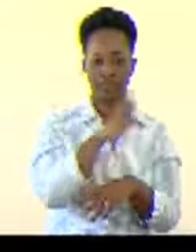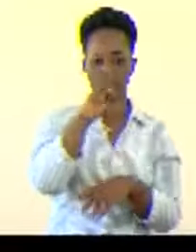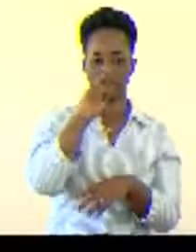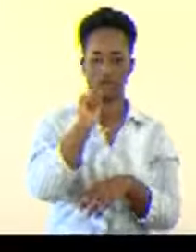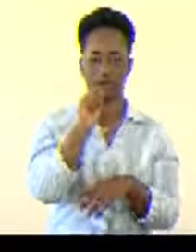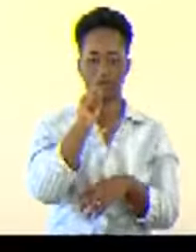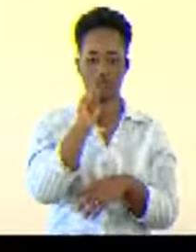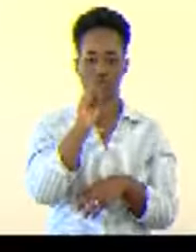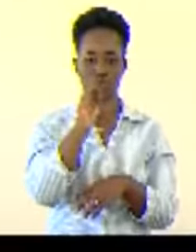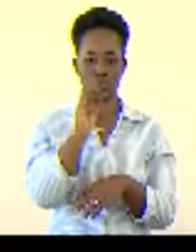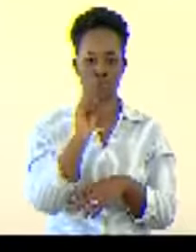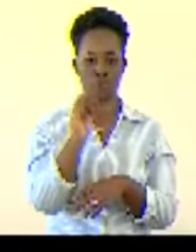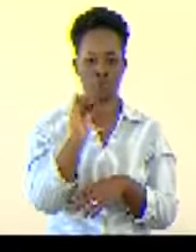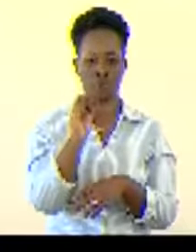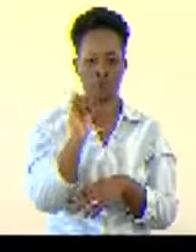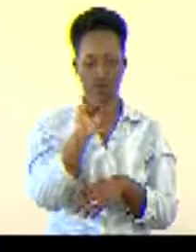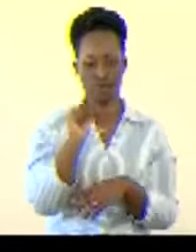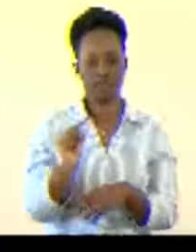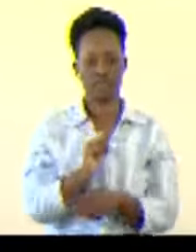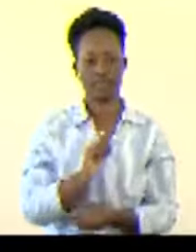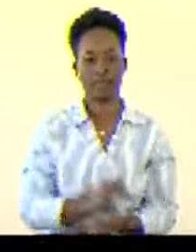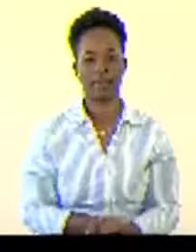Liquidity ratios.